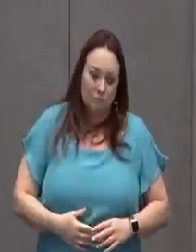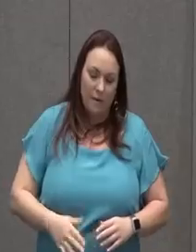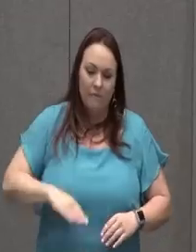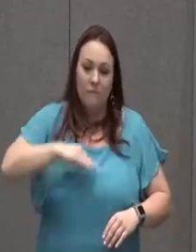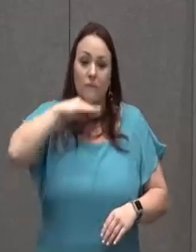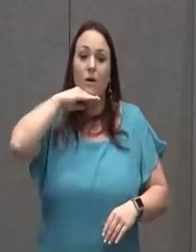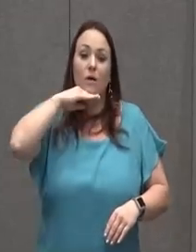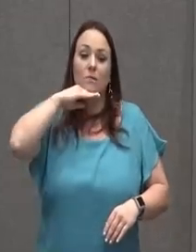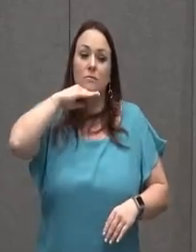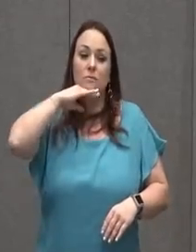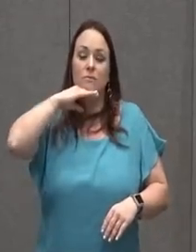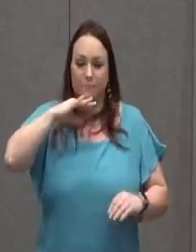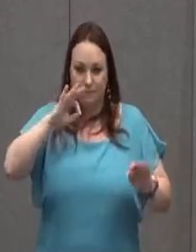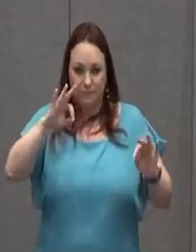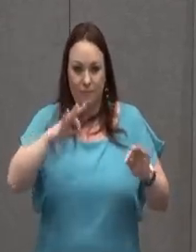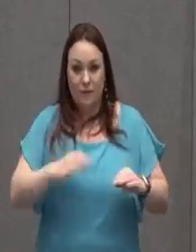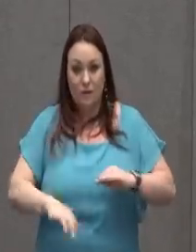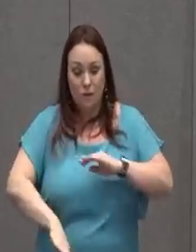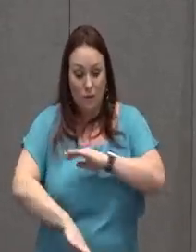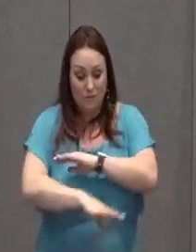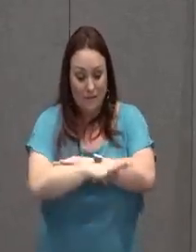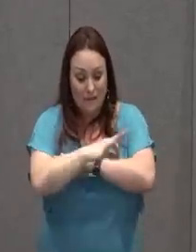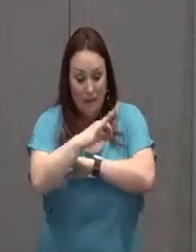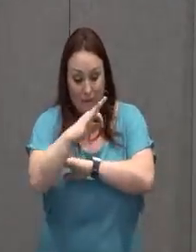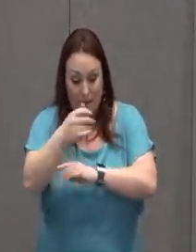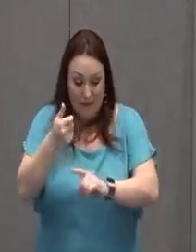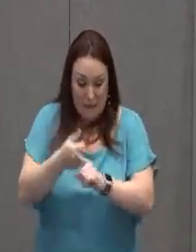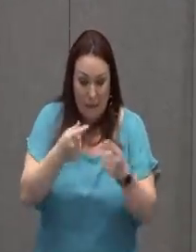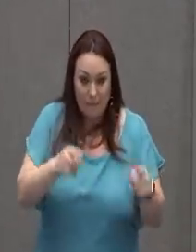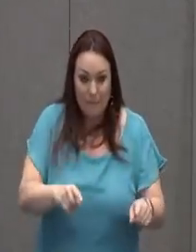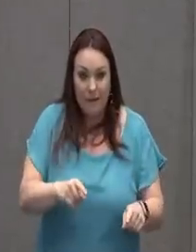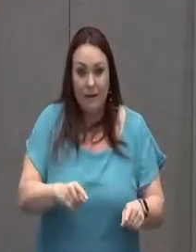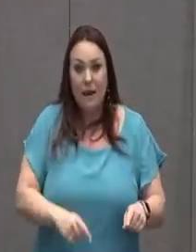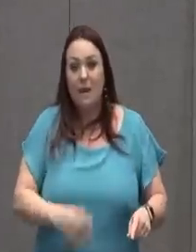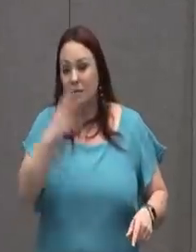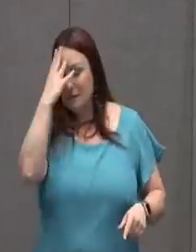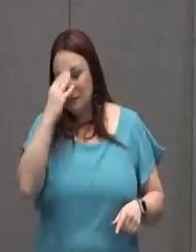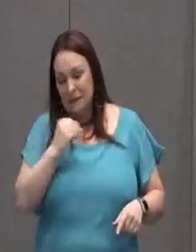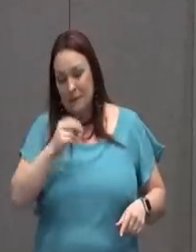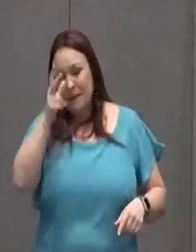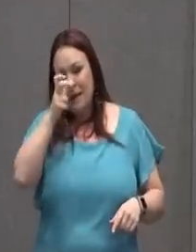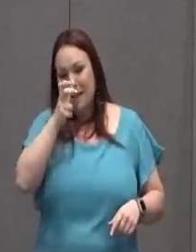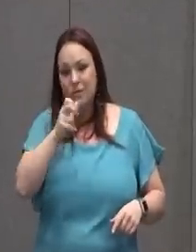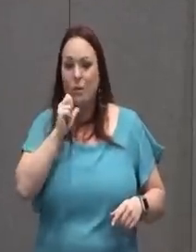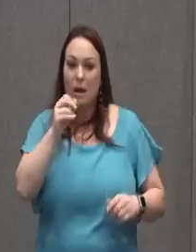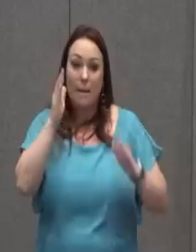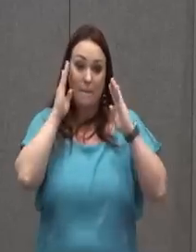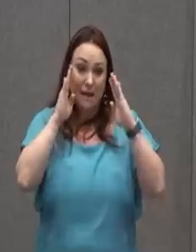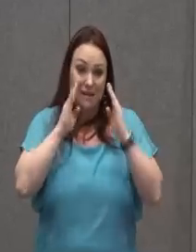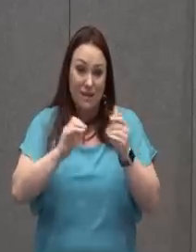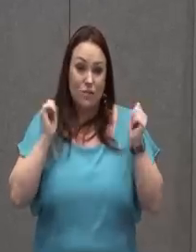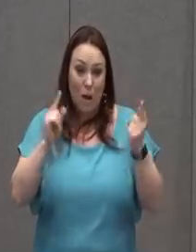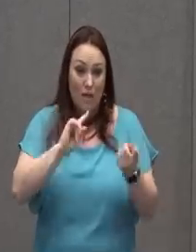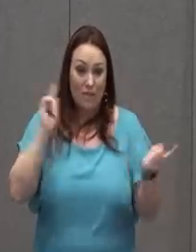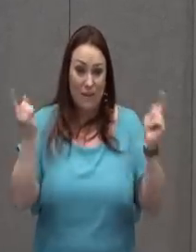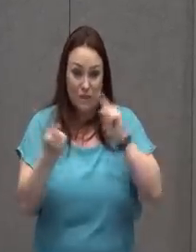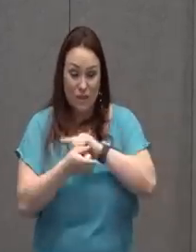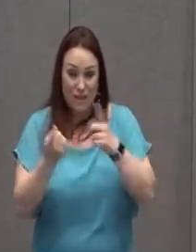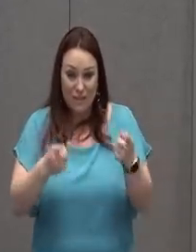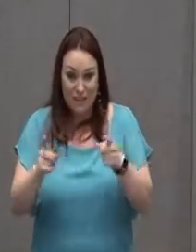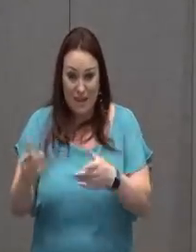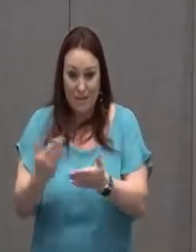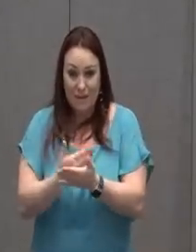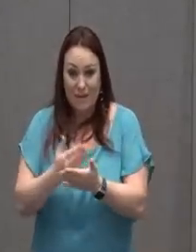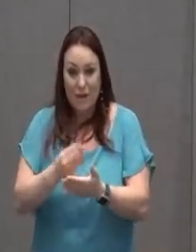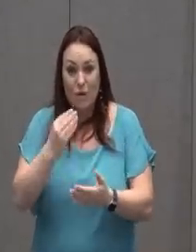full. Daylight came. The sleeping ants were unaware of changes taking place in their newfound home. A giant